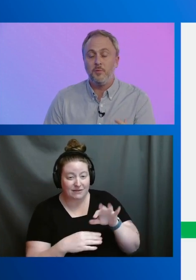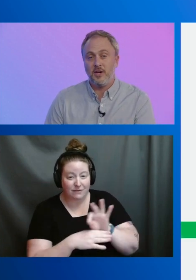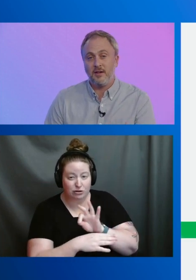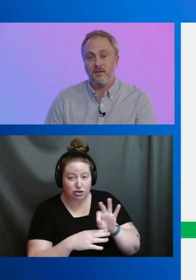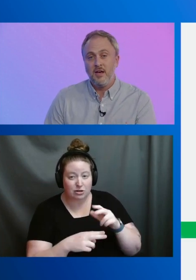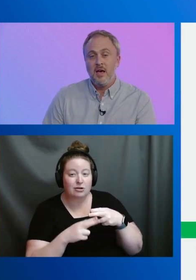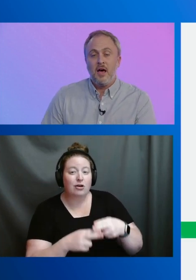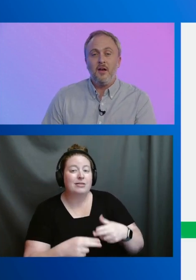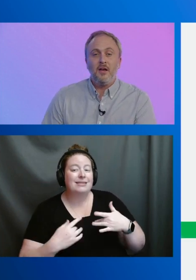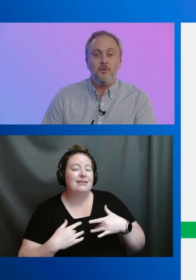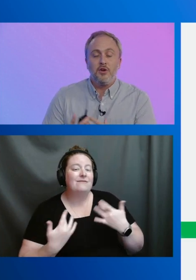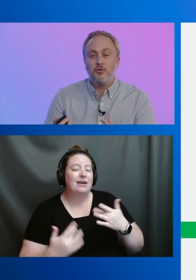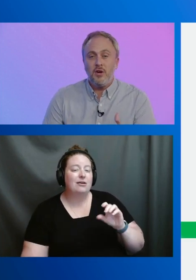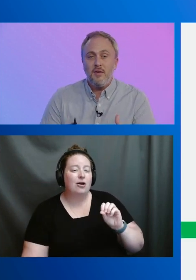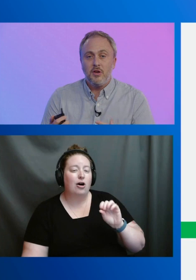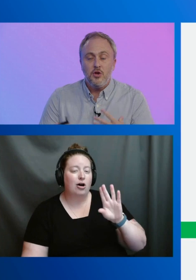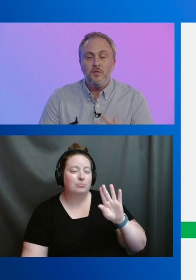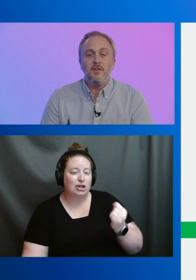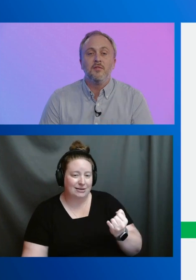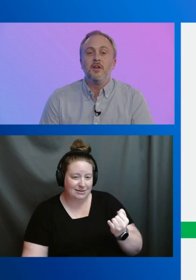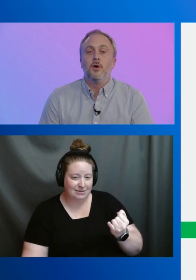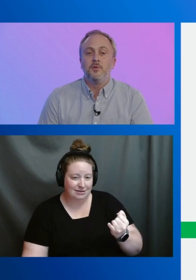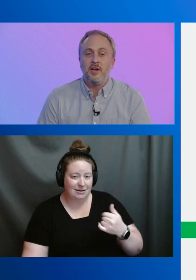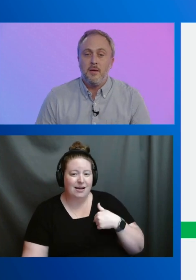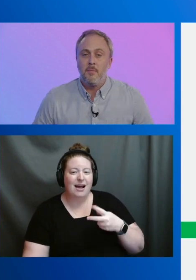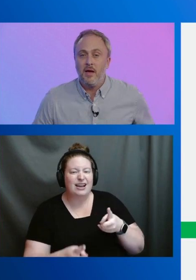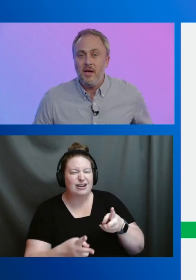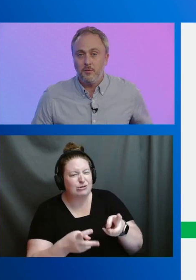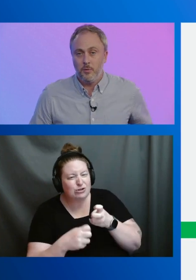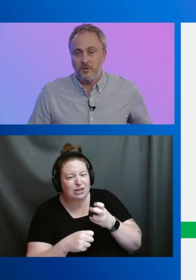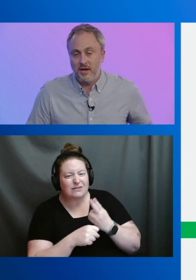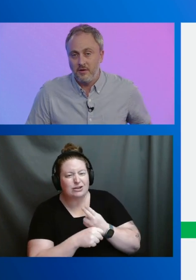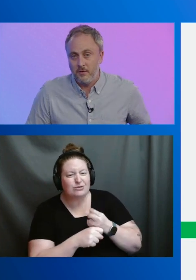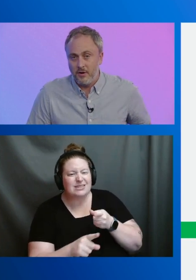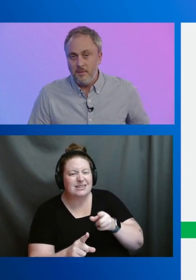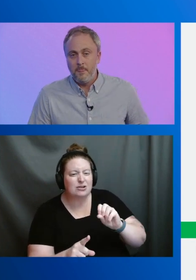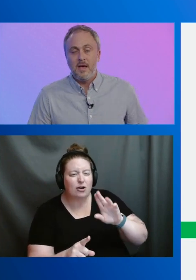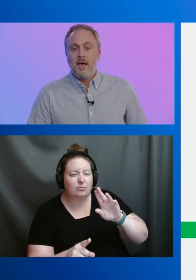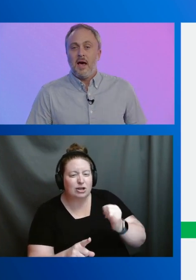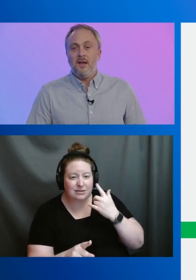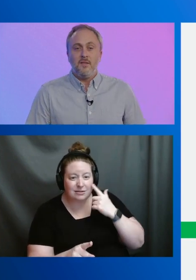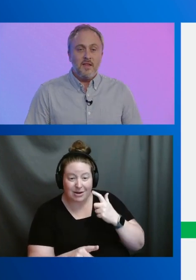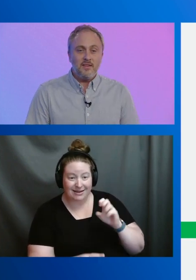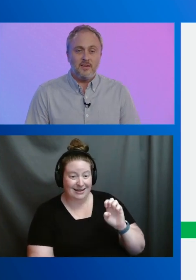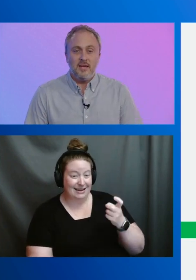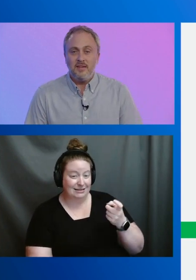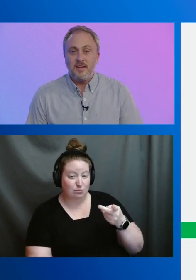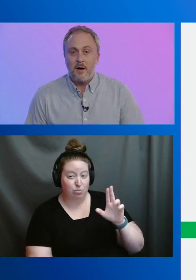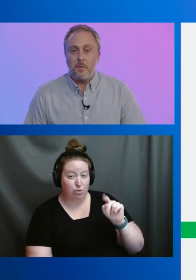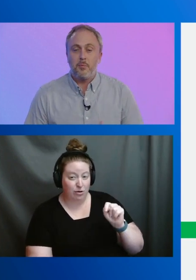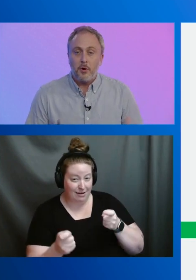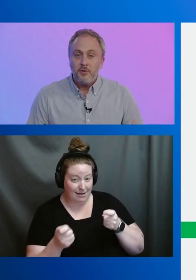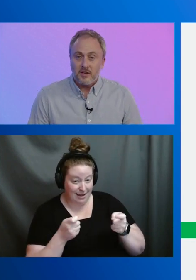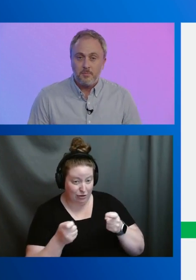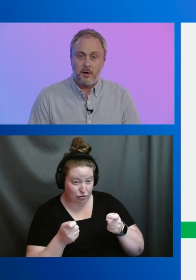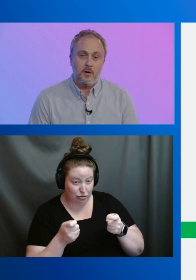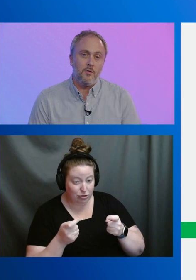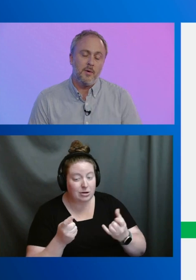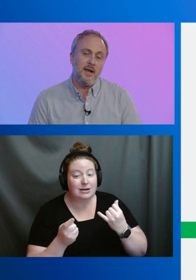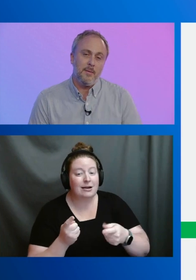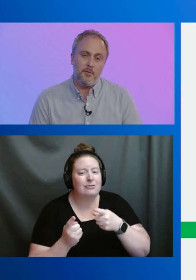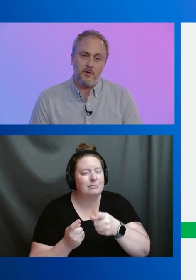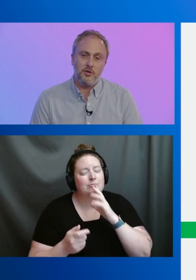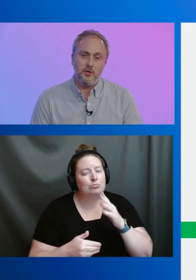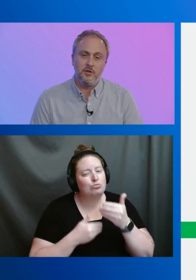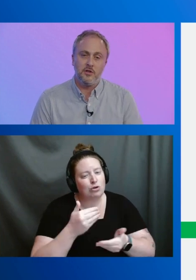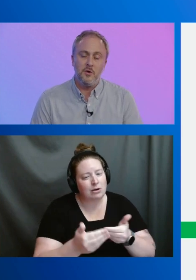event object. And I can retrieve and use this event object in my exports handler, right? And this is now the process part of